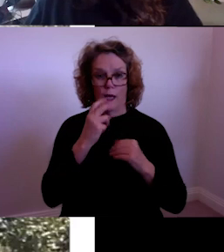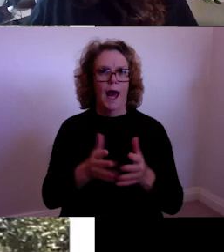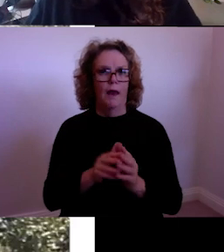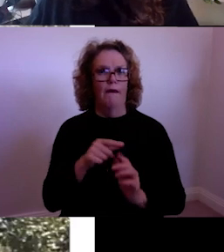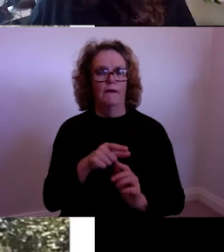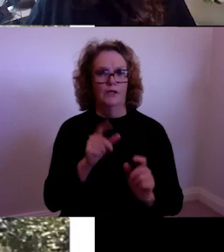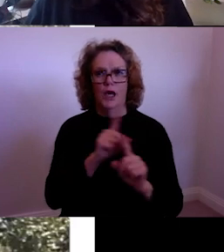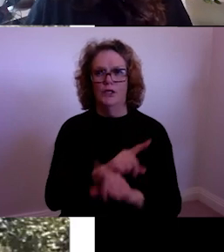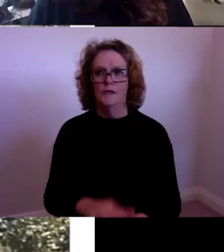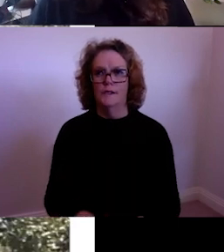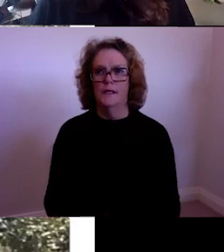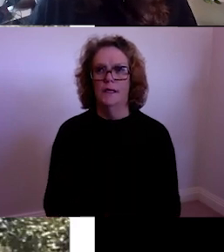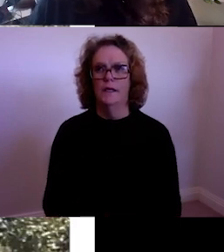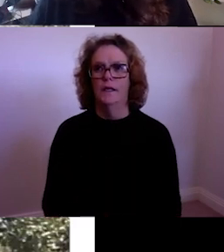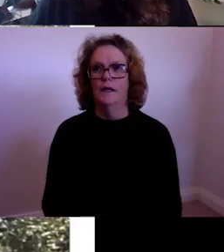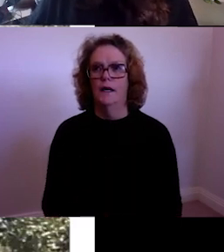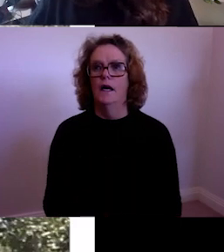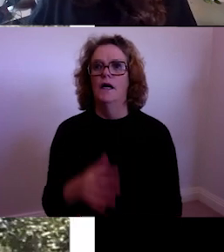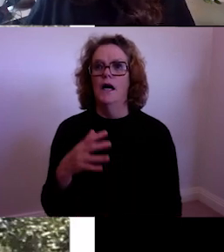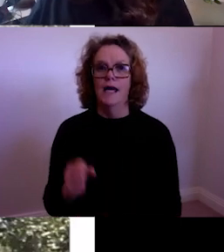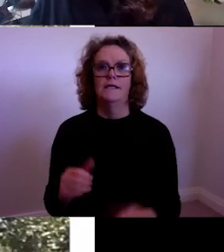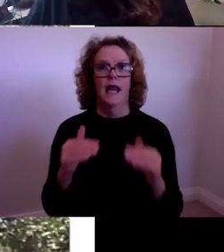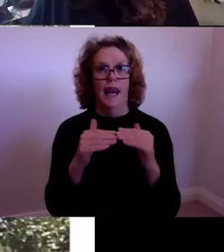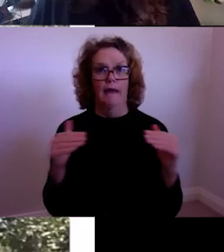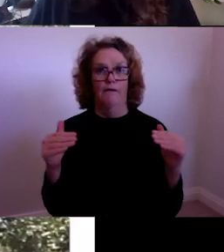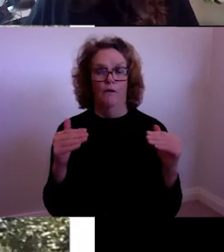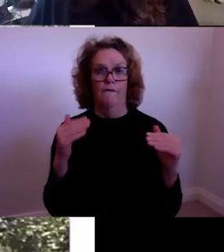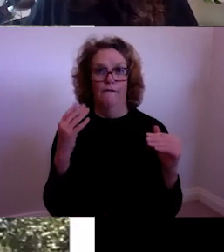Liv has a diagnosis of level 4 cerebral palsy,